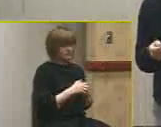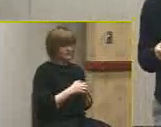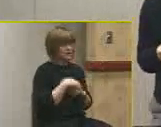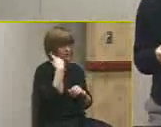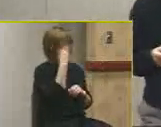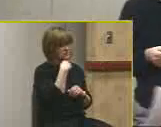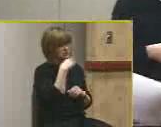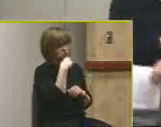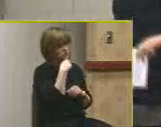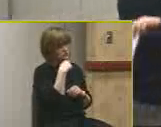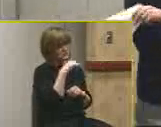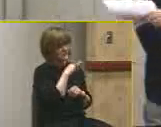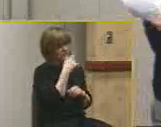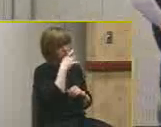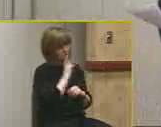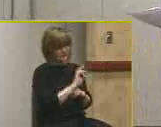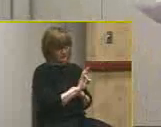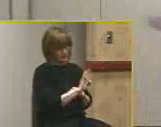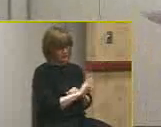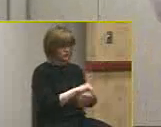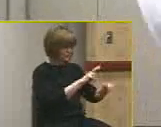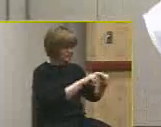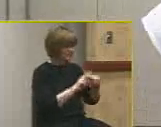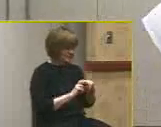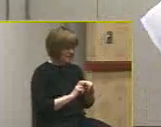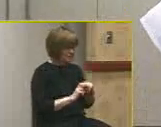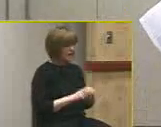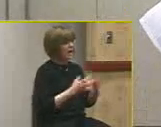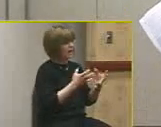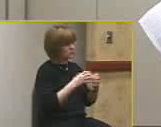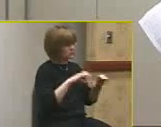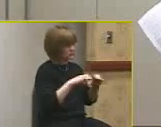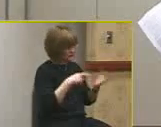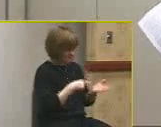for a 7-year-old? You're going to sit down and tell them, here's what I want you to do.